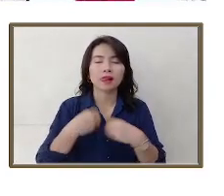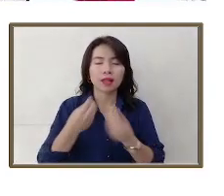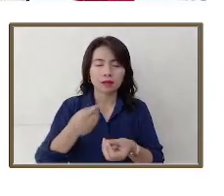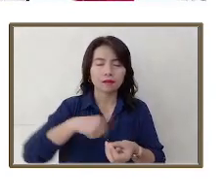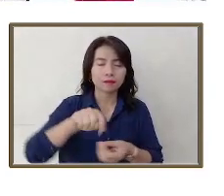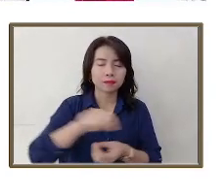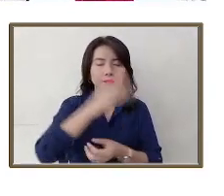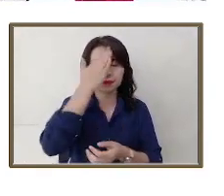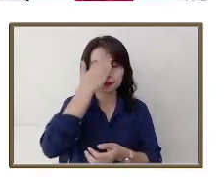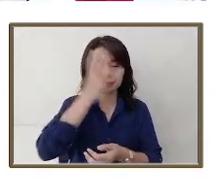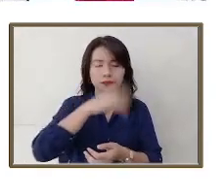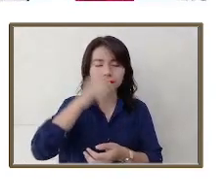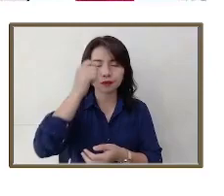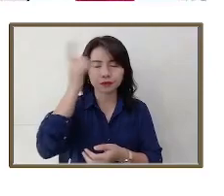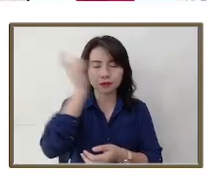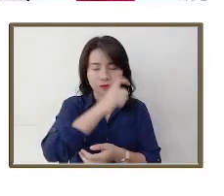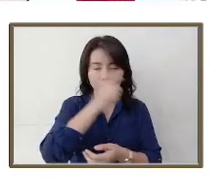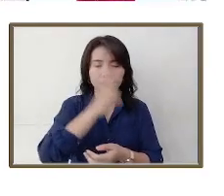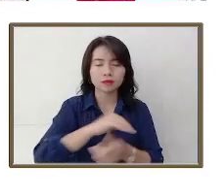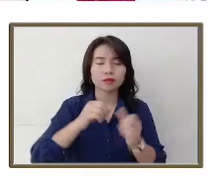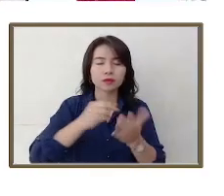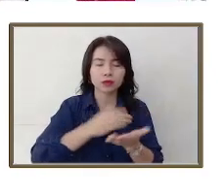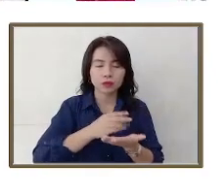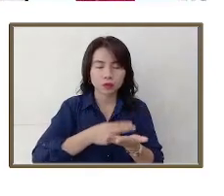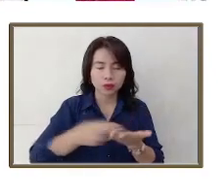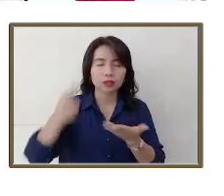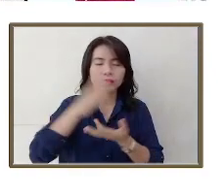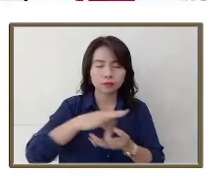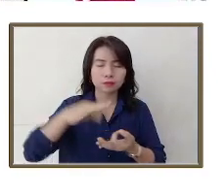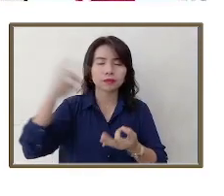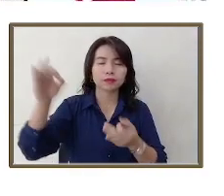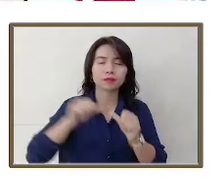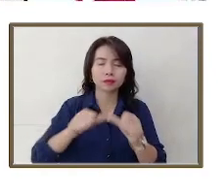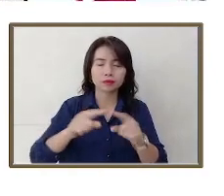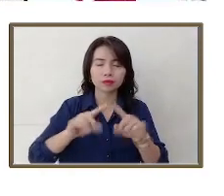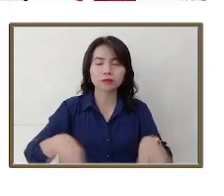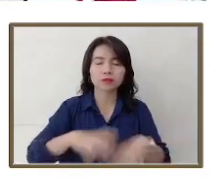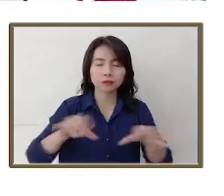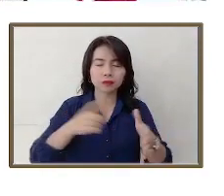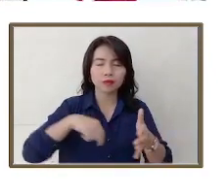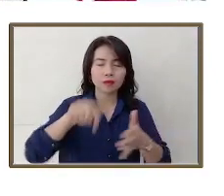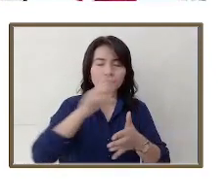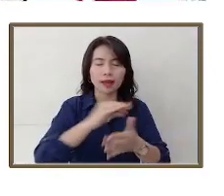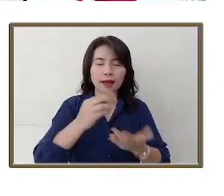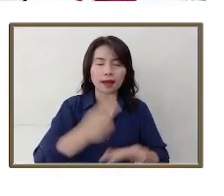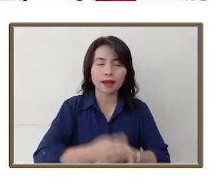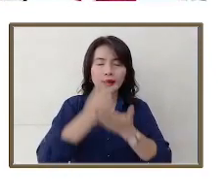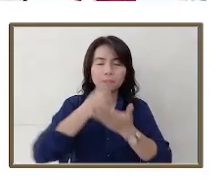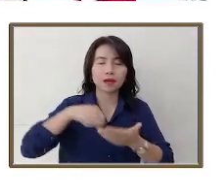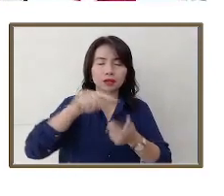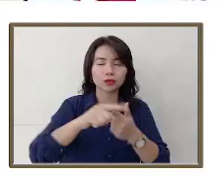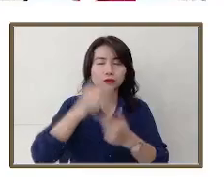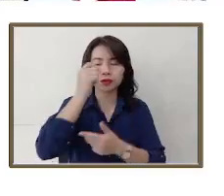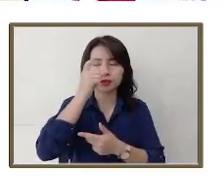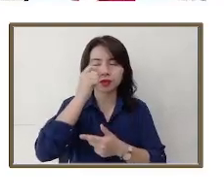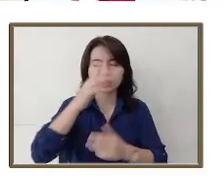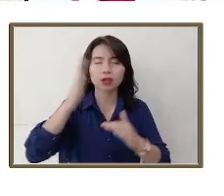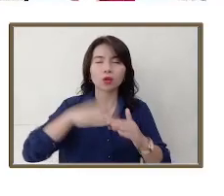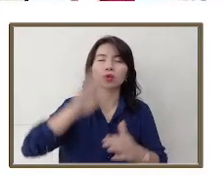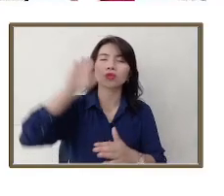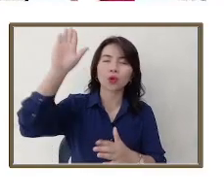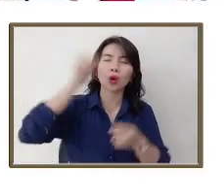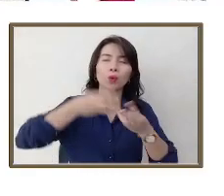Spirit, please continue to flow through us and help us to understand this, O God, your way, O God, and not our